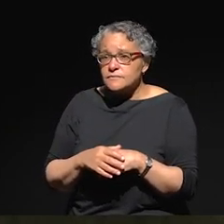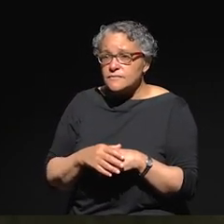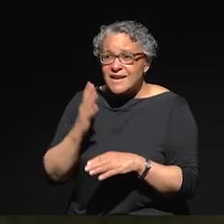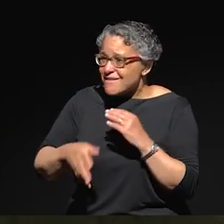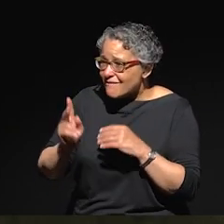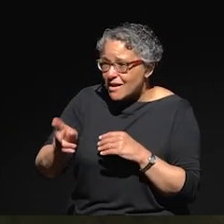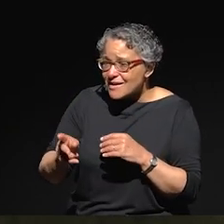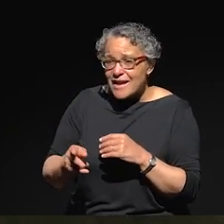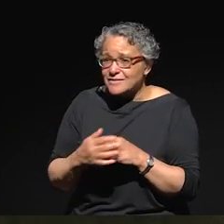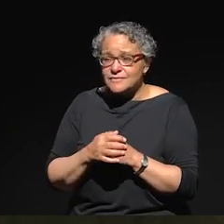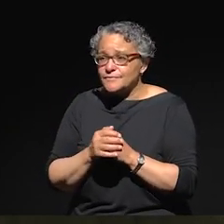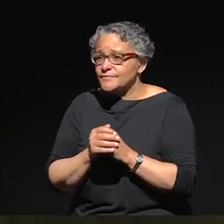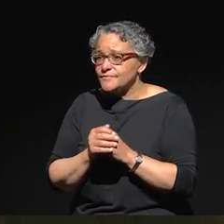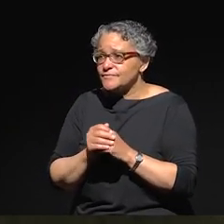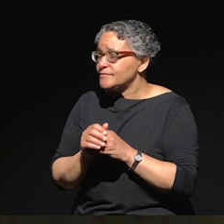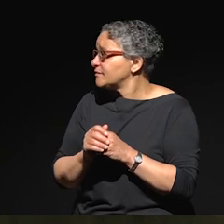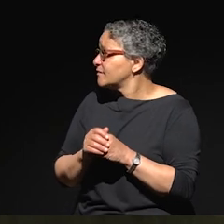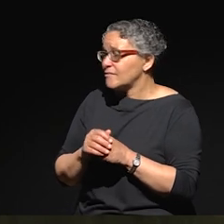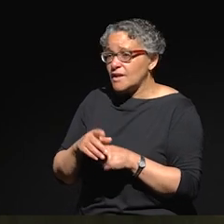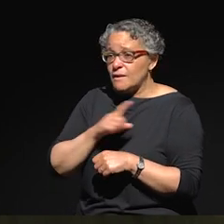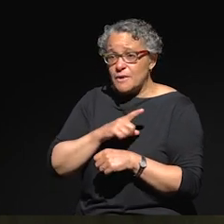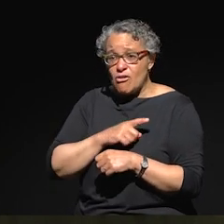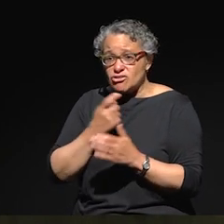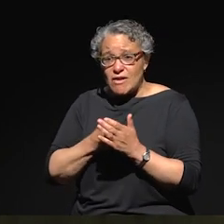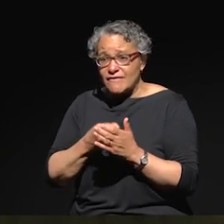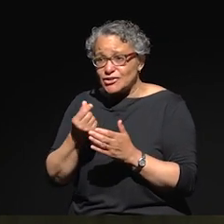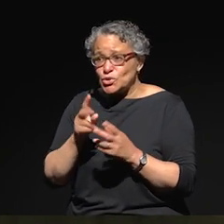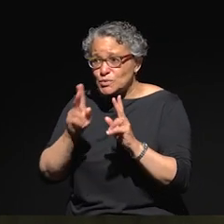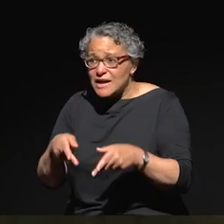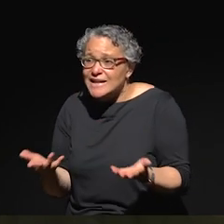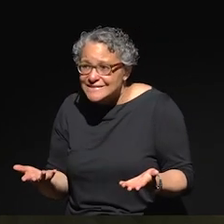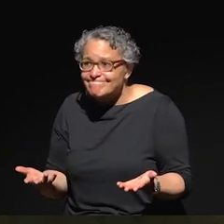it was a project that never went anywhere because he died. You see a theme here.